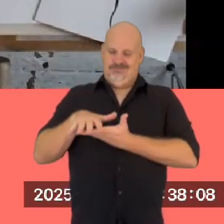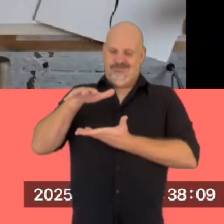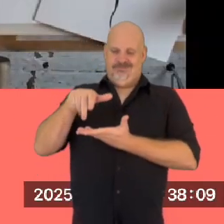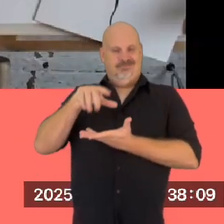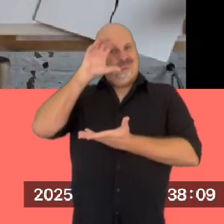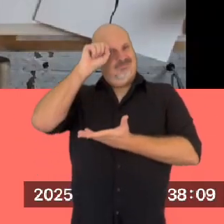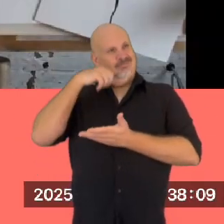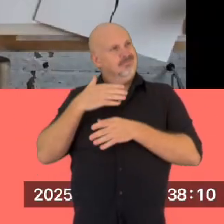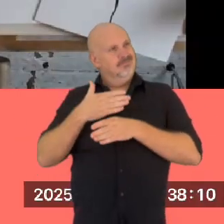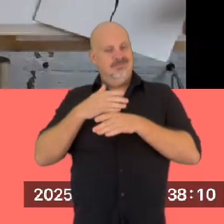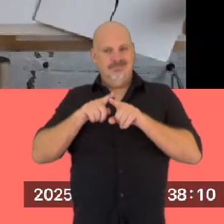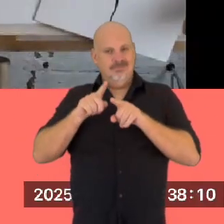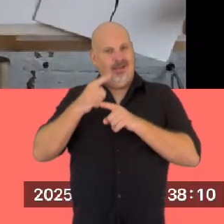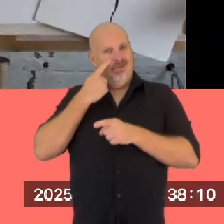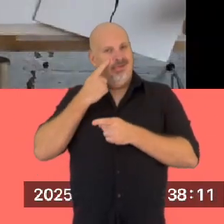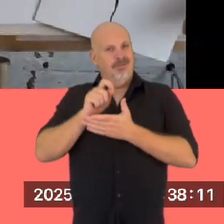day.